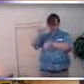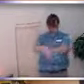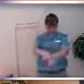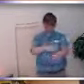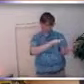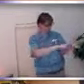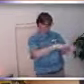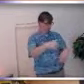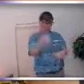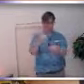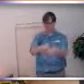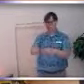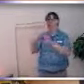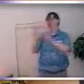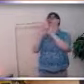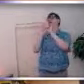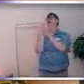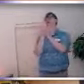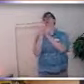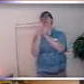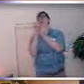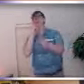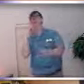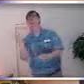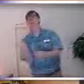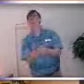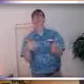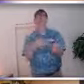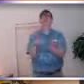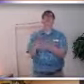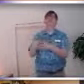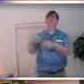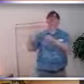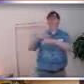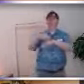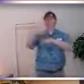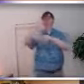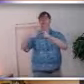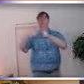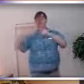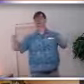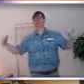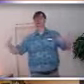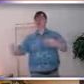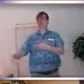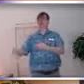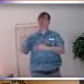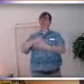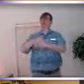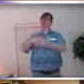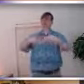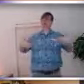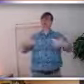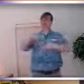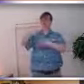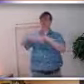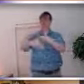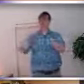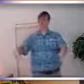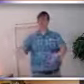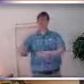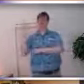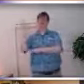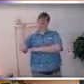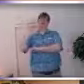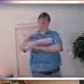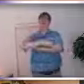on the situation, depending on the family member that's acting out of line, then we phase back out. It's Sunday. We're going to put